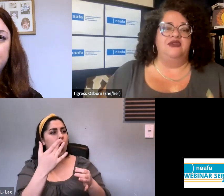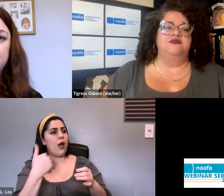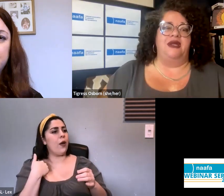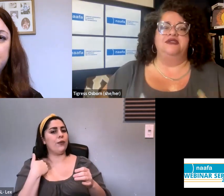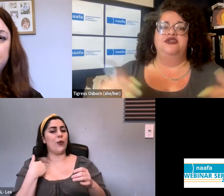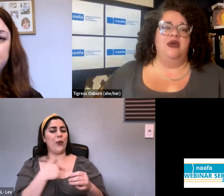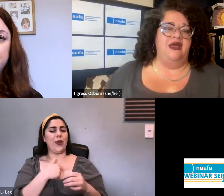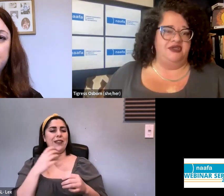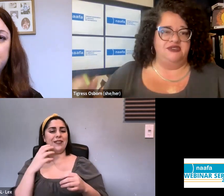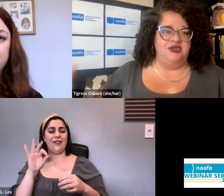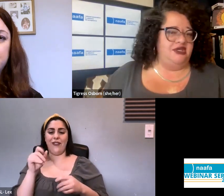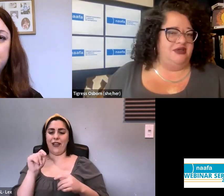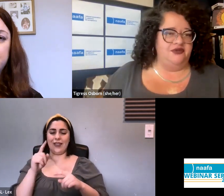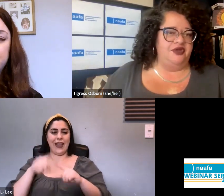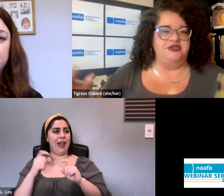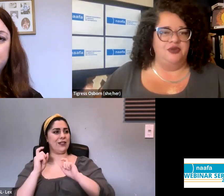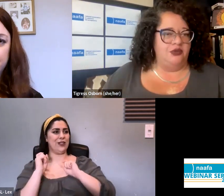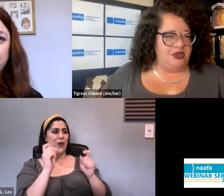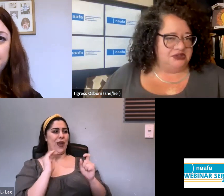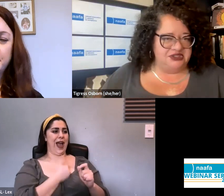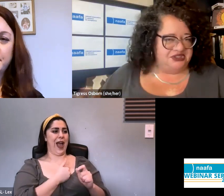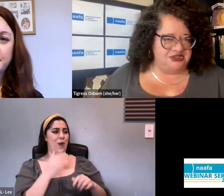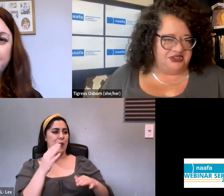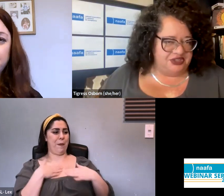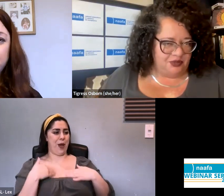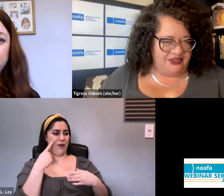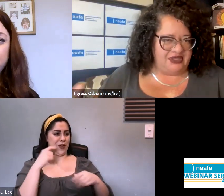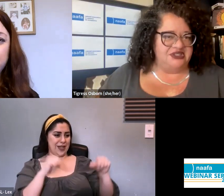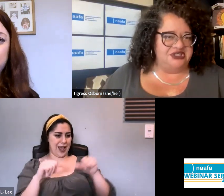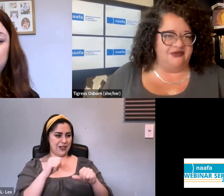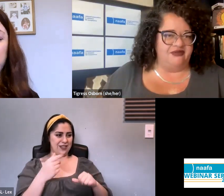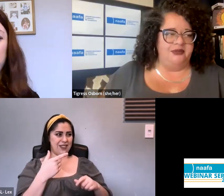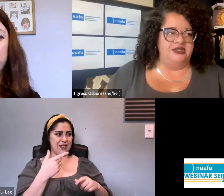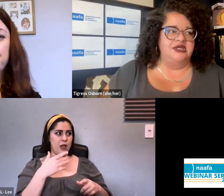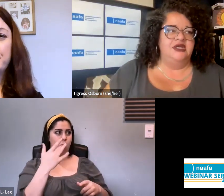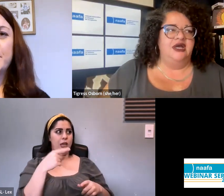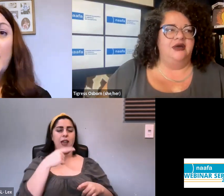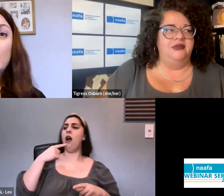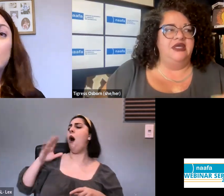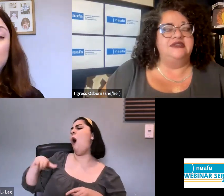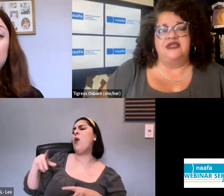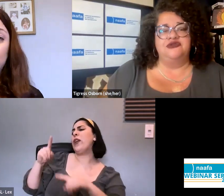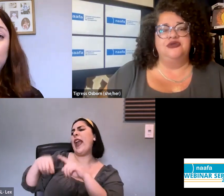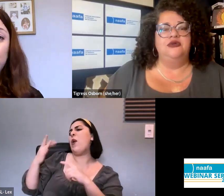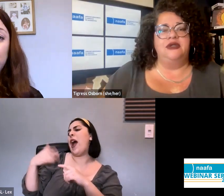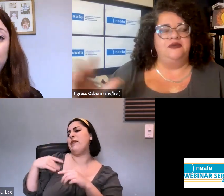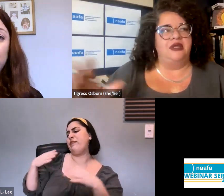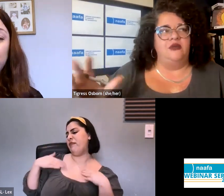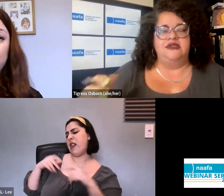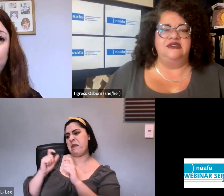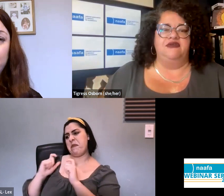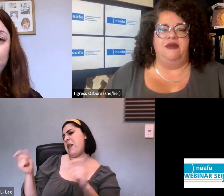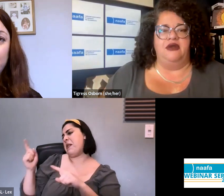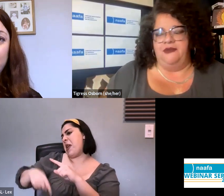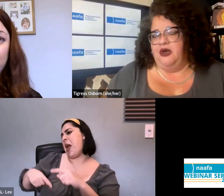embalming will make those bodies too heavy to be, they'll be too unwieldy to deal with in a teaching environment. Mm-hmm. Is that true?